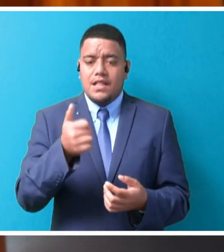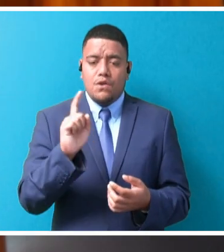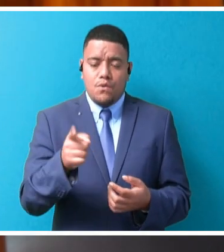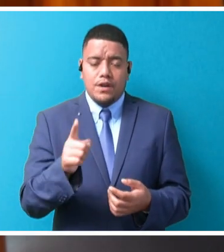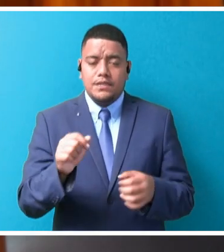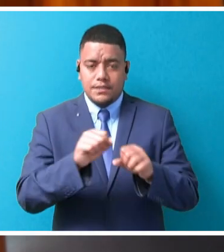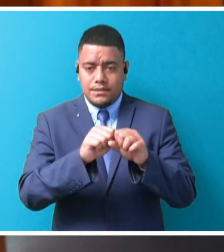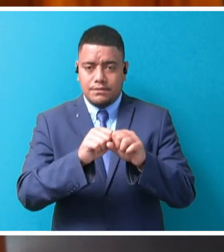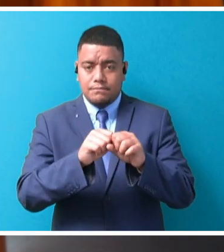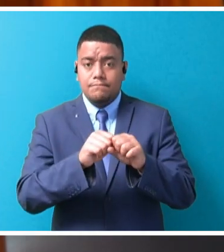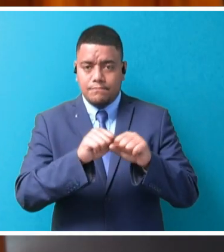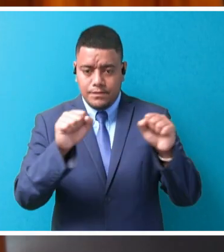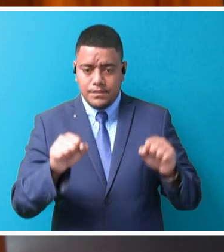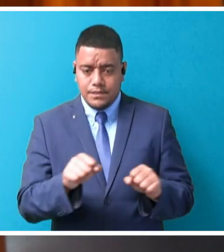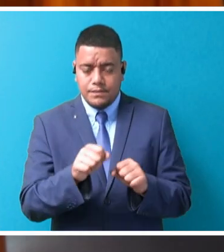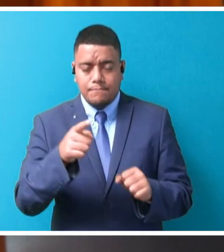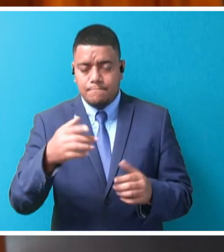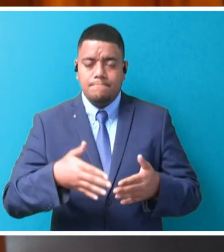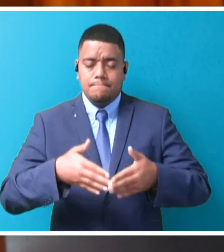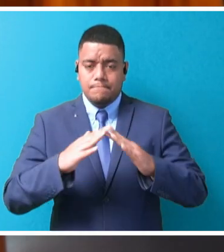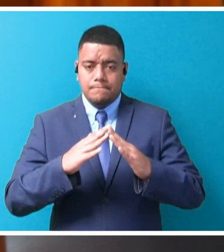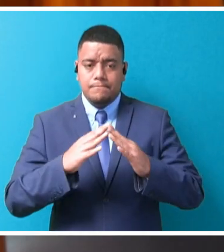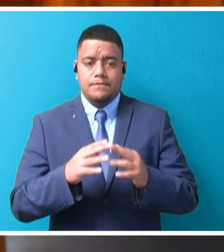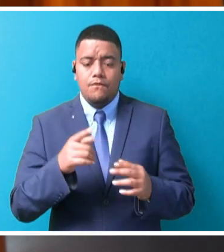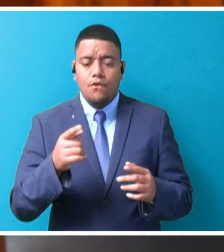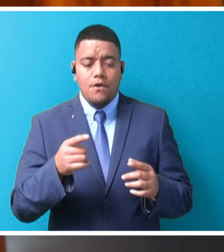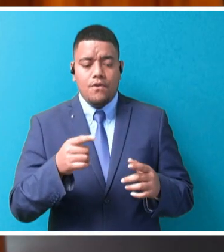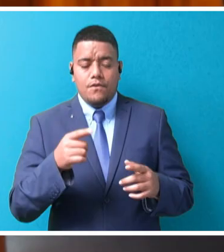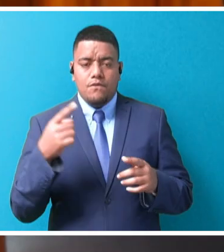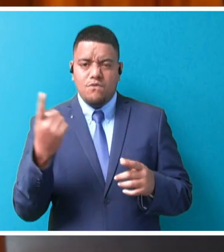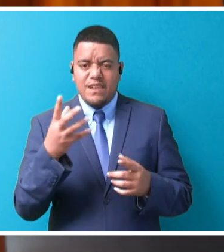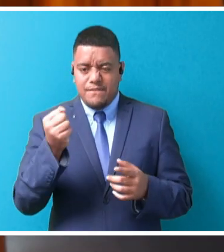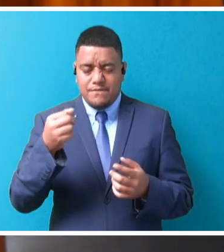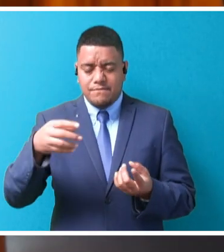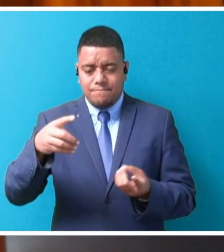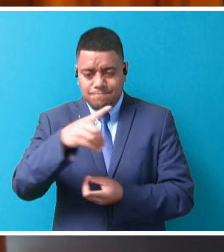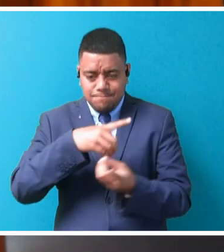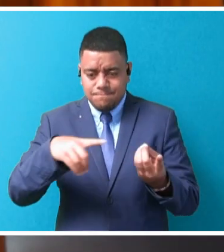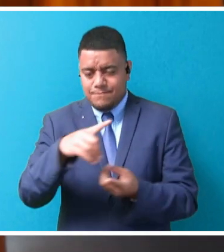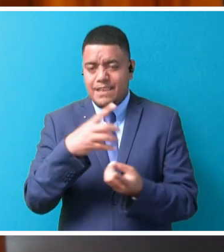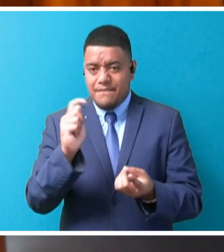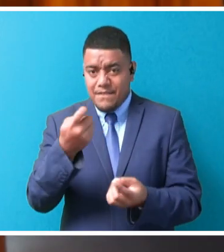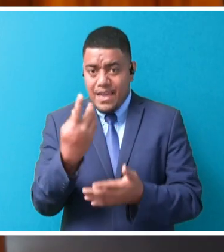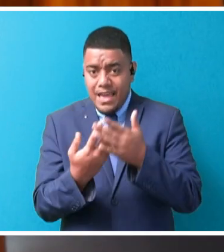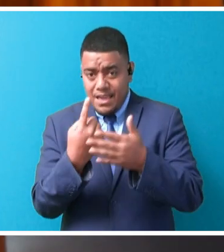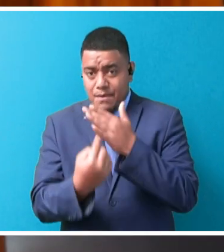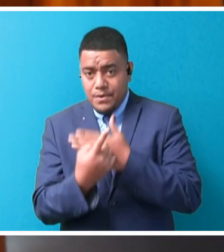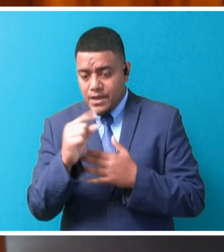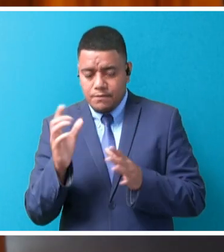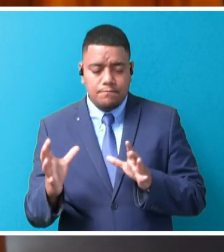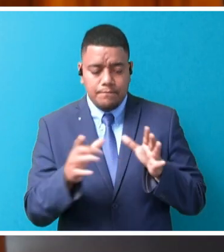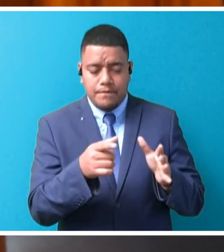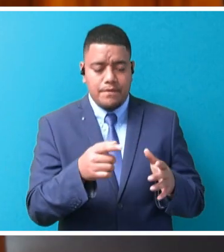systems, and enhancing evacuation infrastructure across coastal and inland communities. These efforts